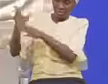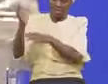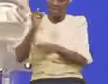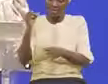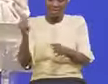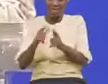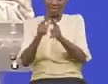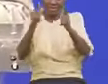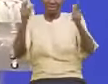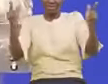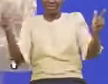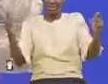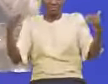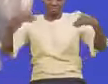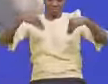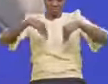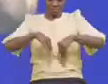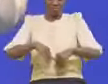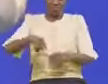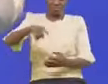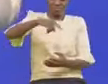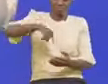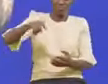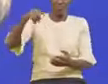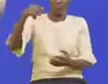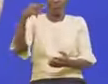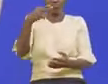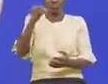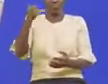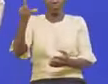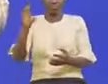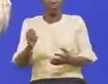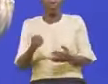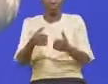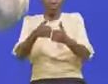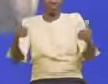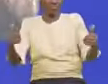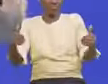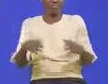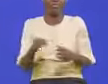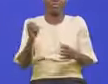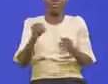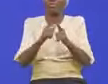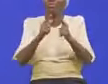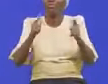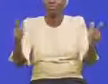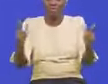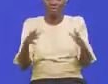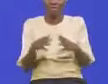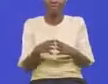Le etogbe kple togã ma domea abali me li. Ede to aɖe gbegbe.